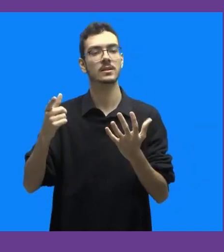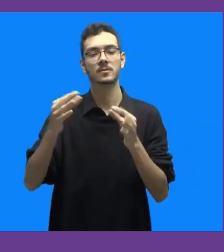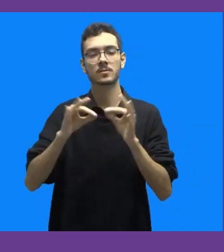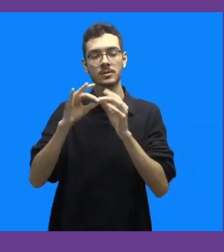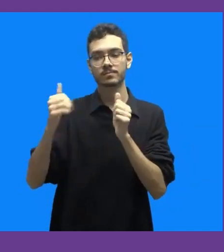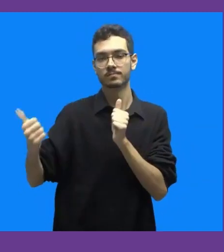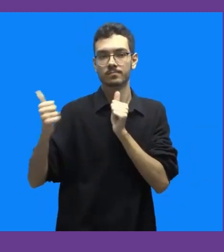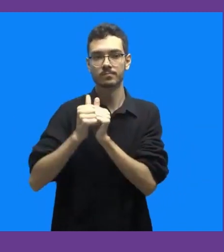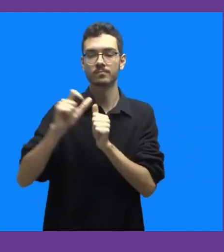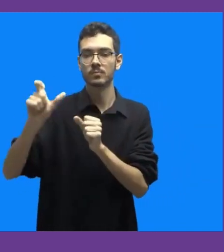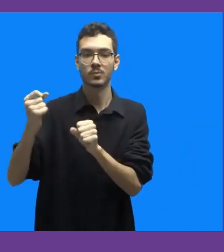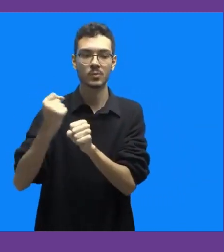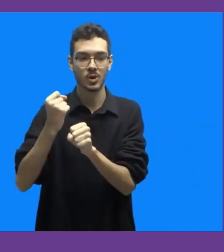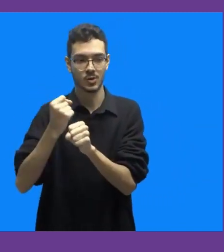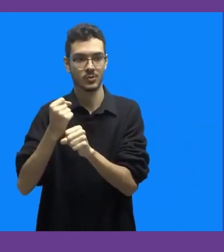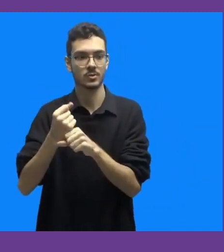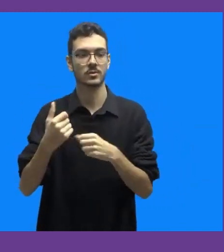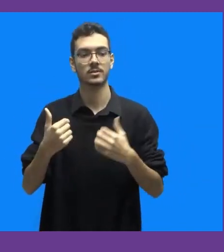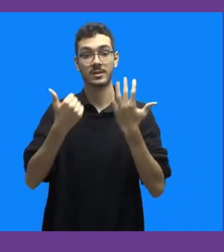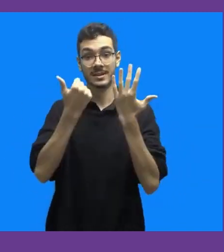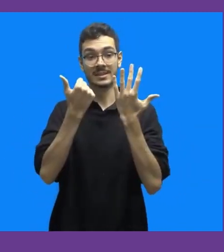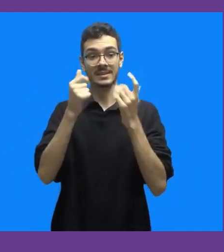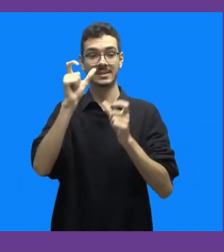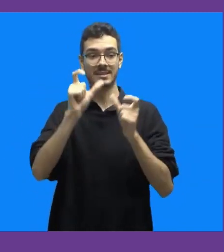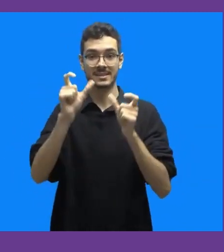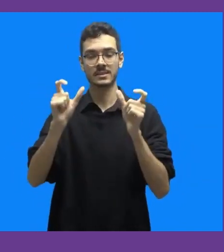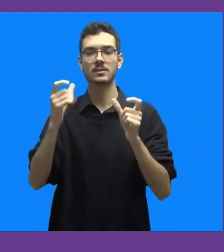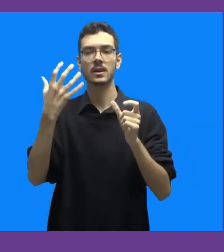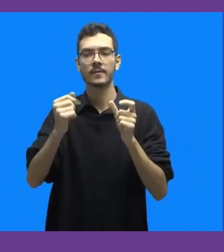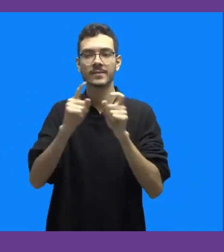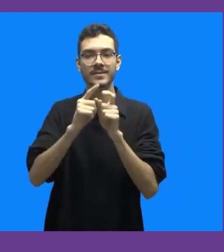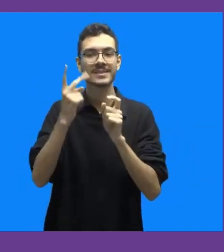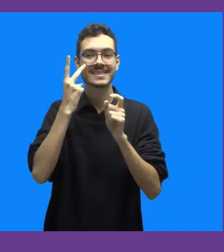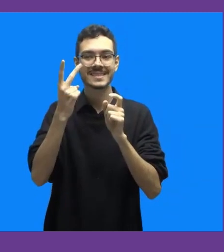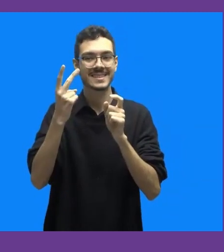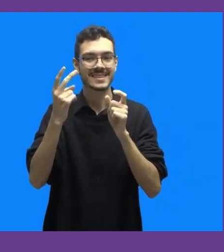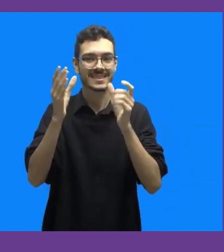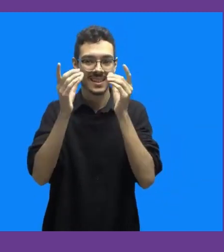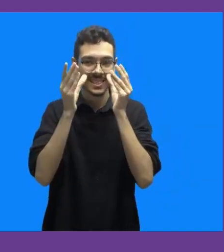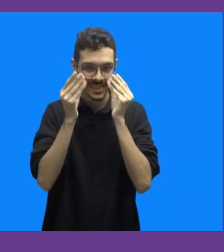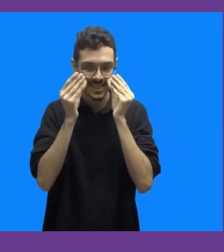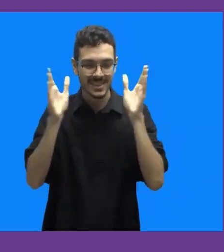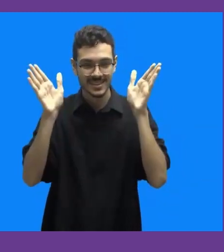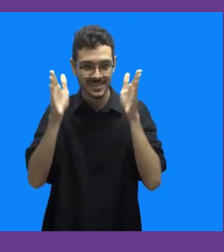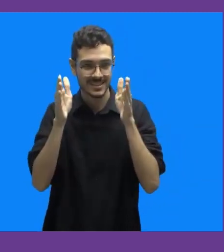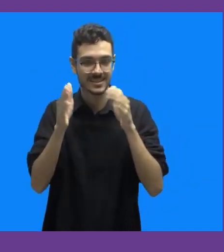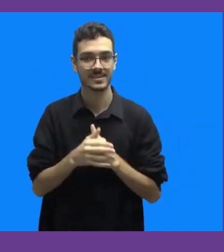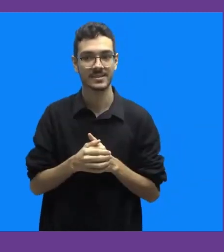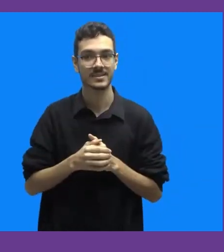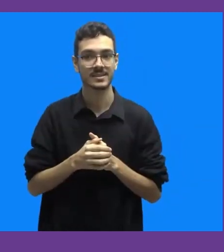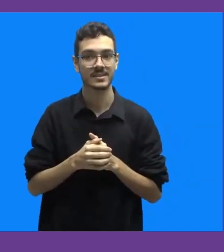which it's come full circle. We now do both. So I'm still doing disability awareness, but more about our service and what we can do for the staff